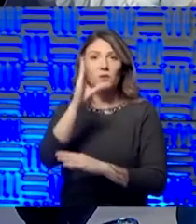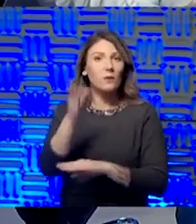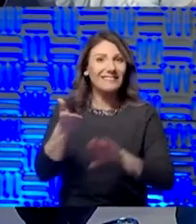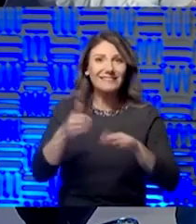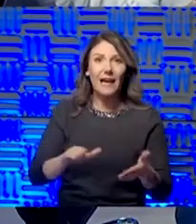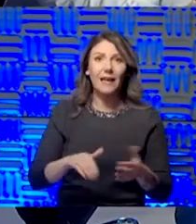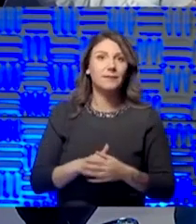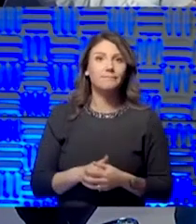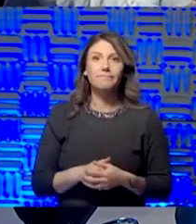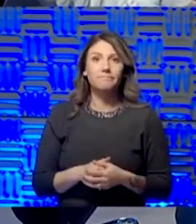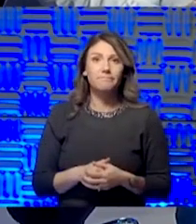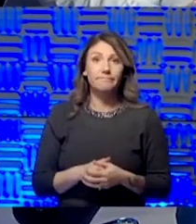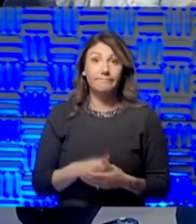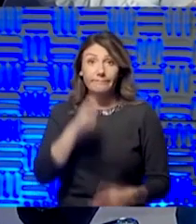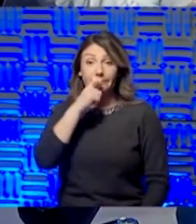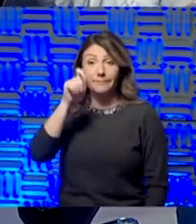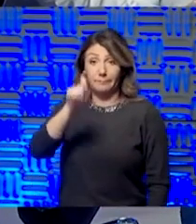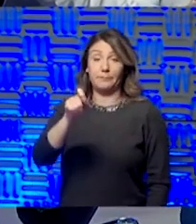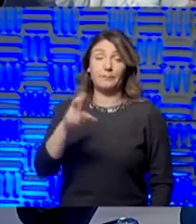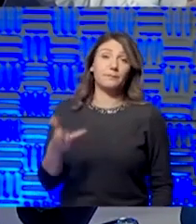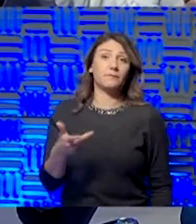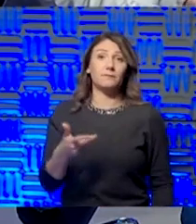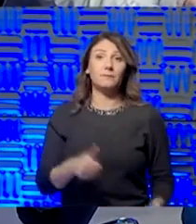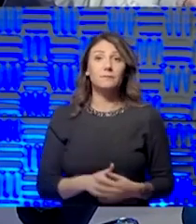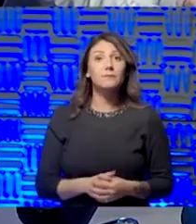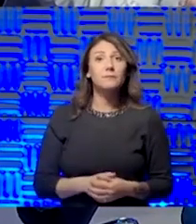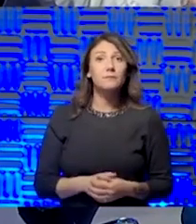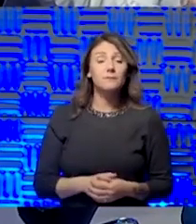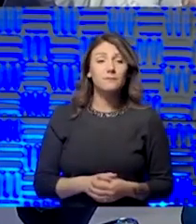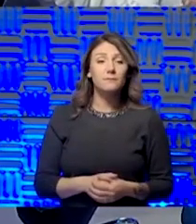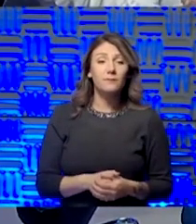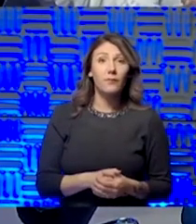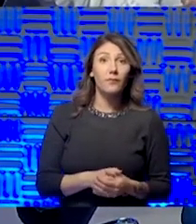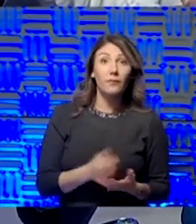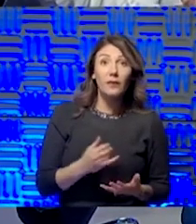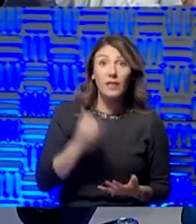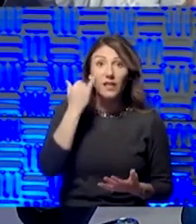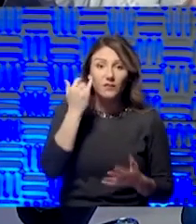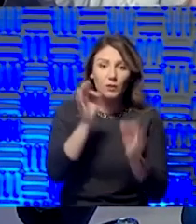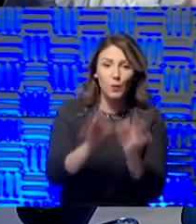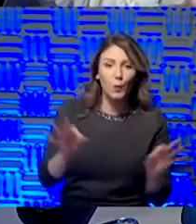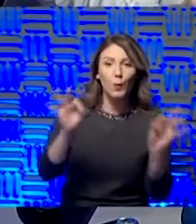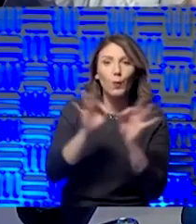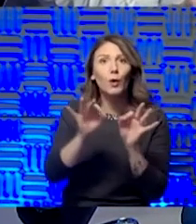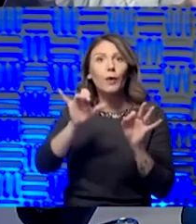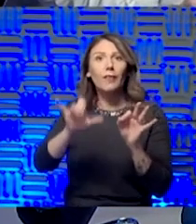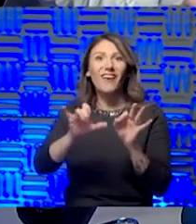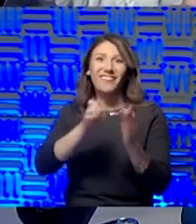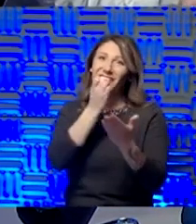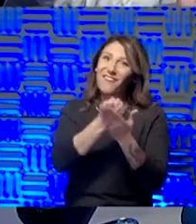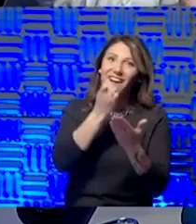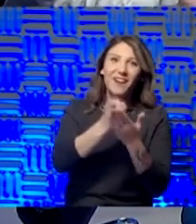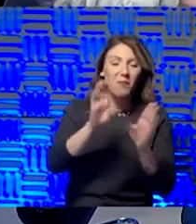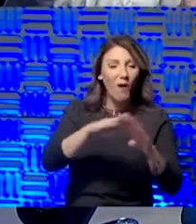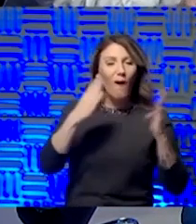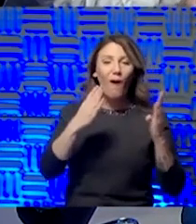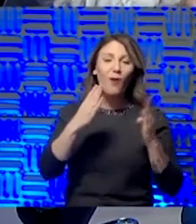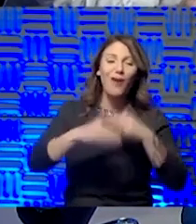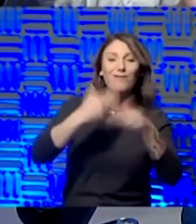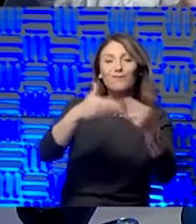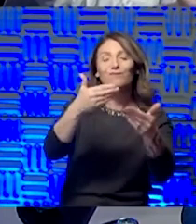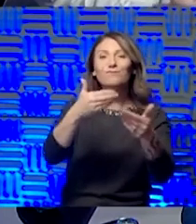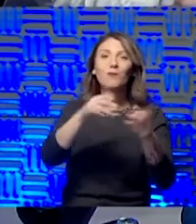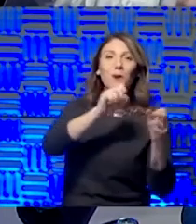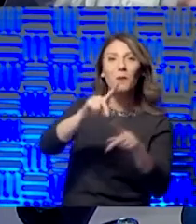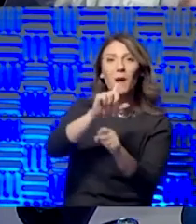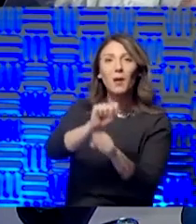It's basically that, you know. If we think it's that worth that price to get the economy moving, to get, you know, people back to work and all